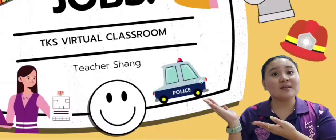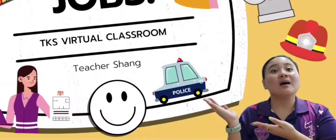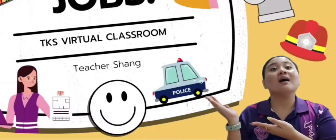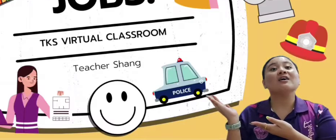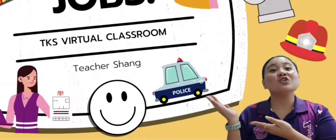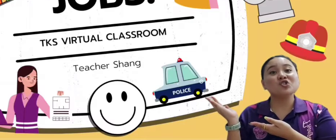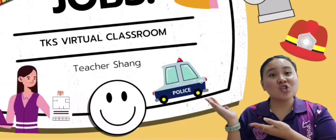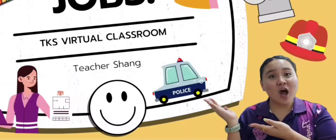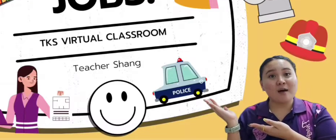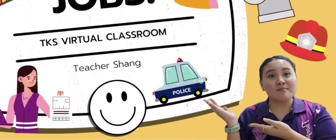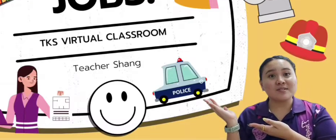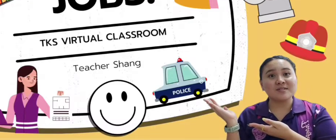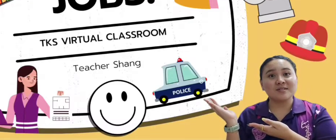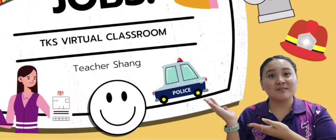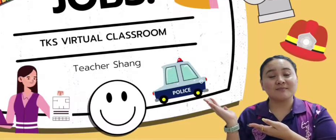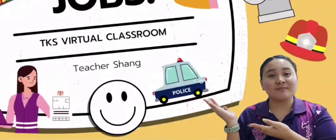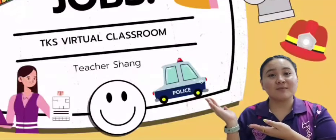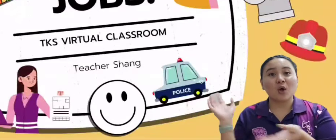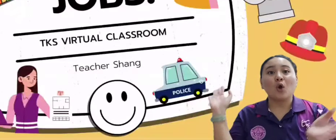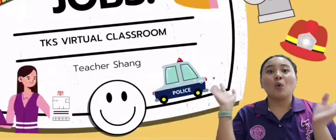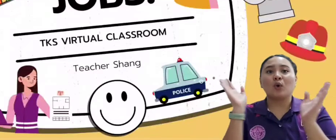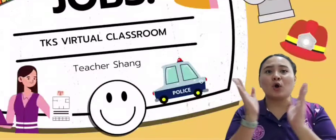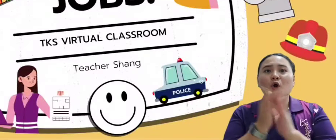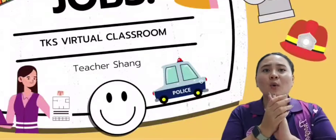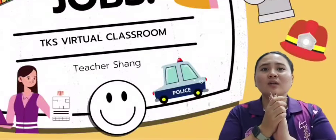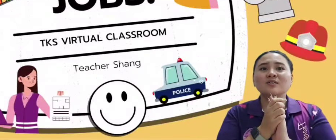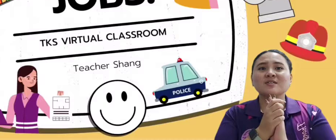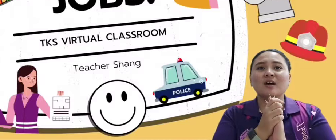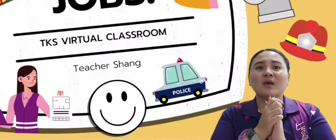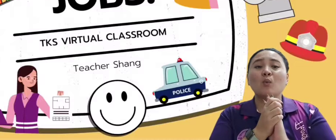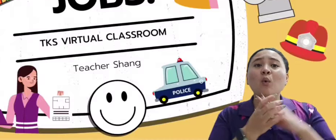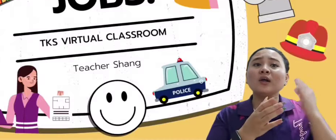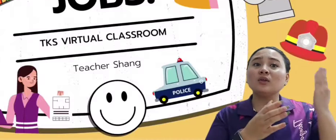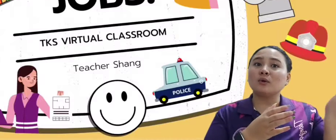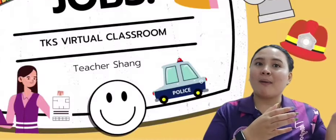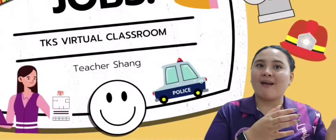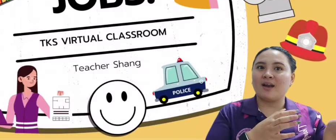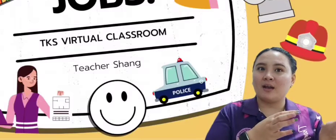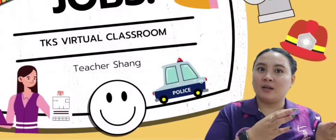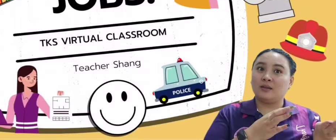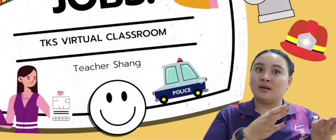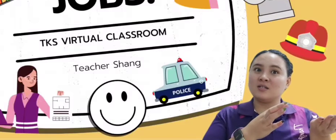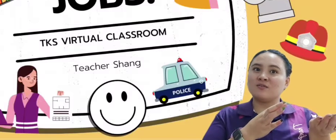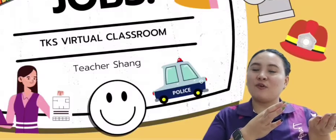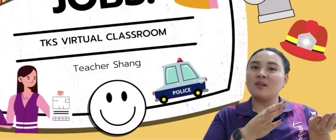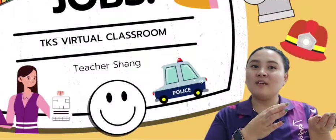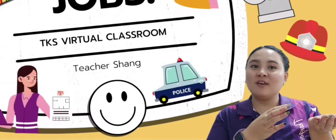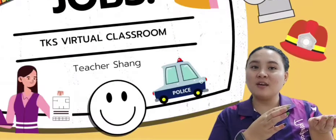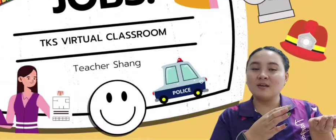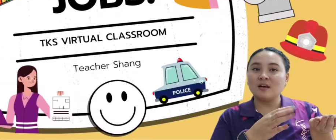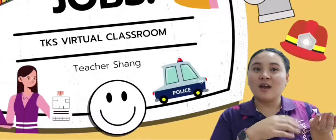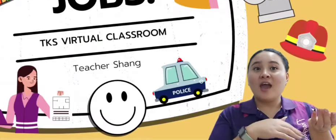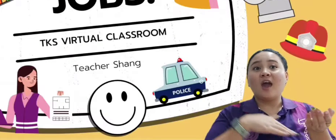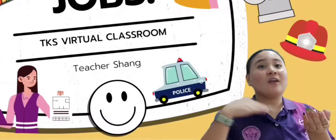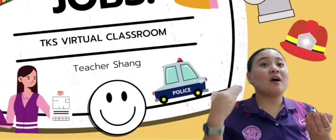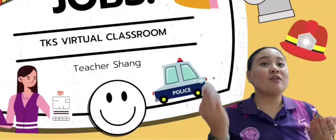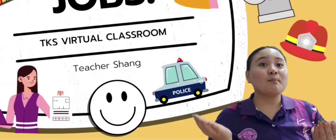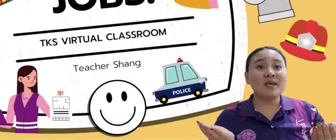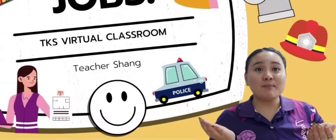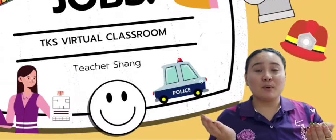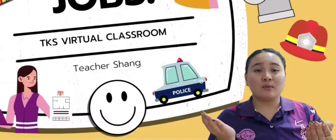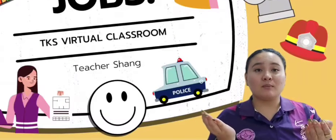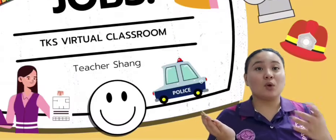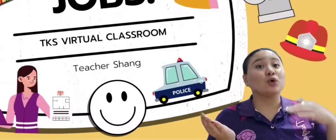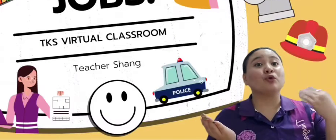jobs. Jobs. We're going to study what your parent does for a living and